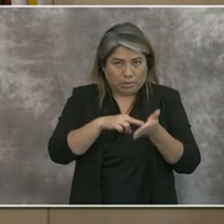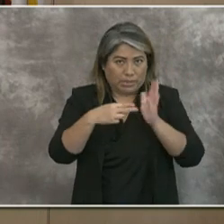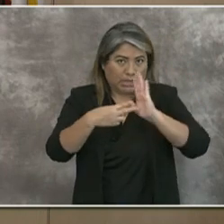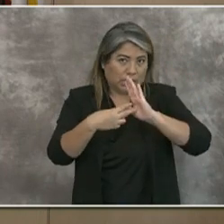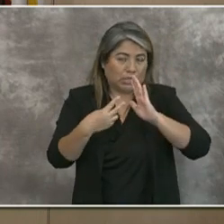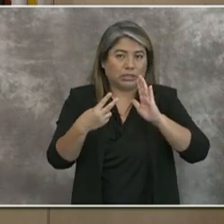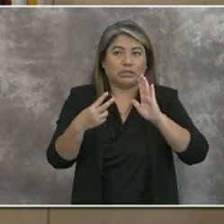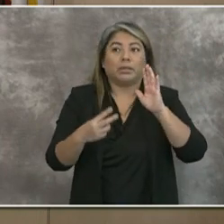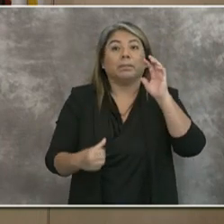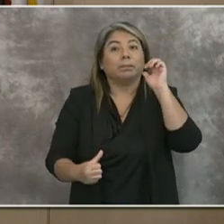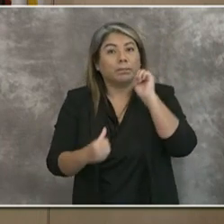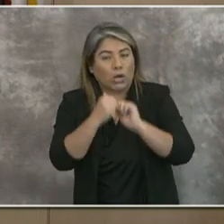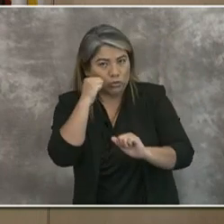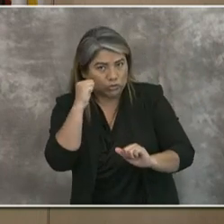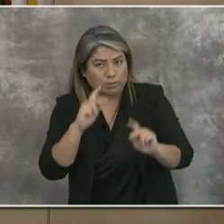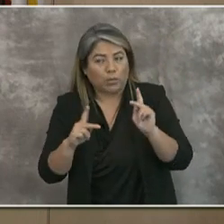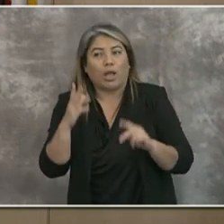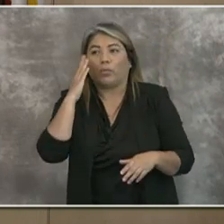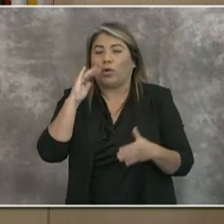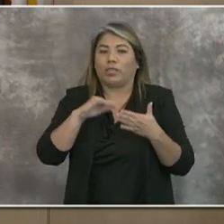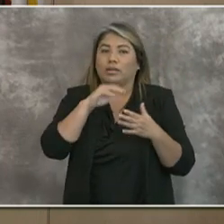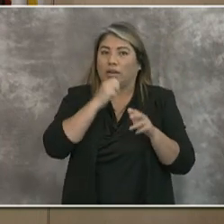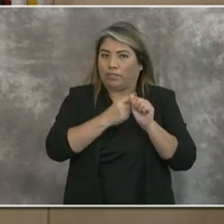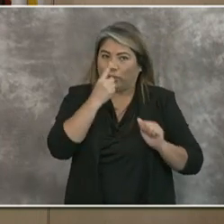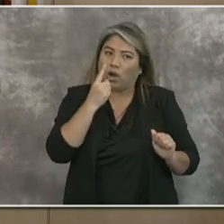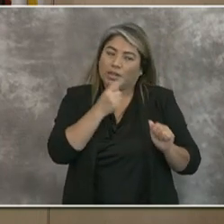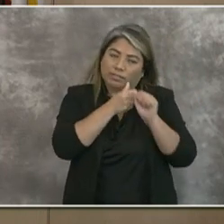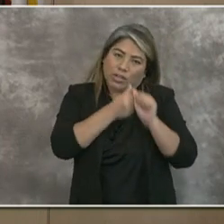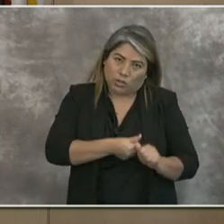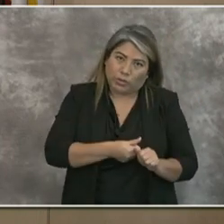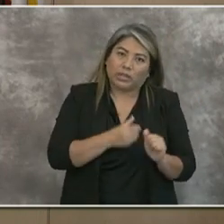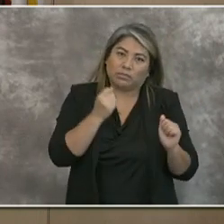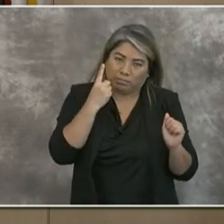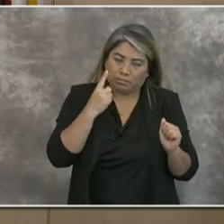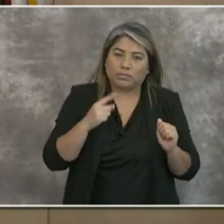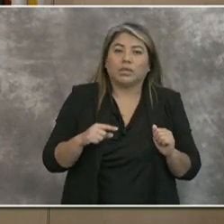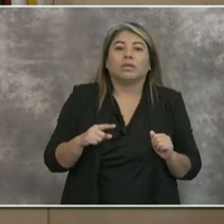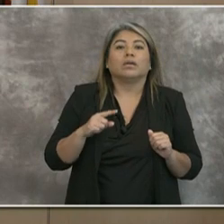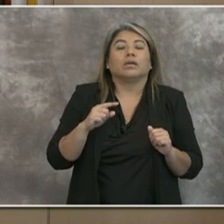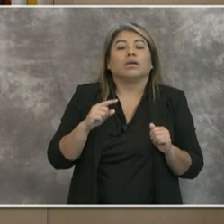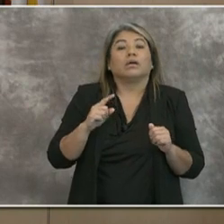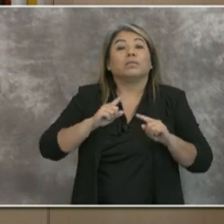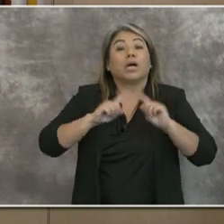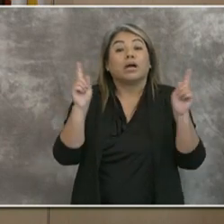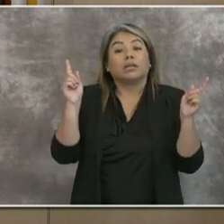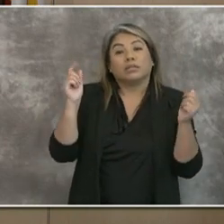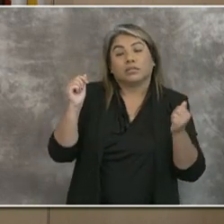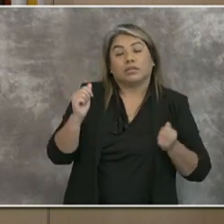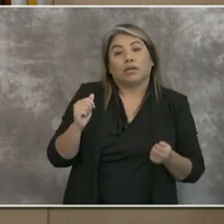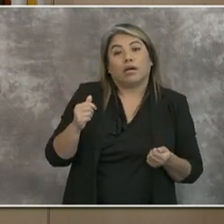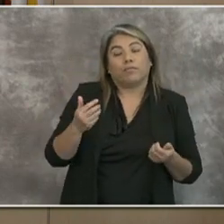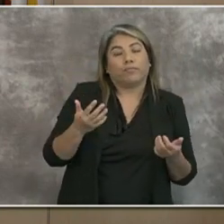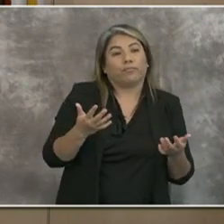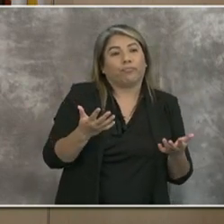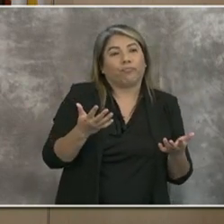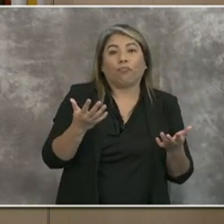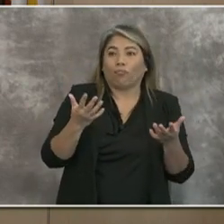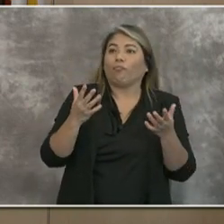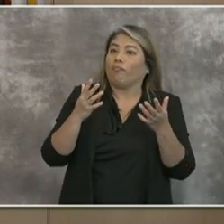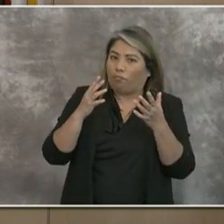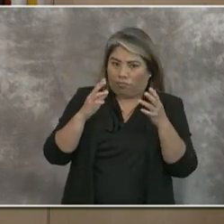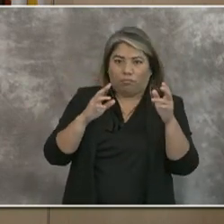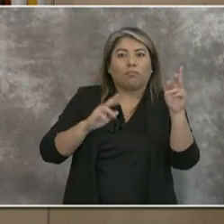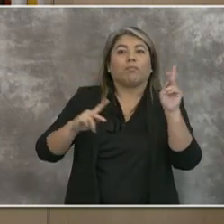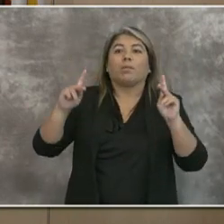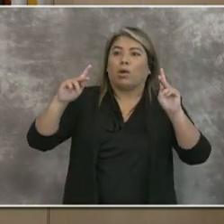public, most of the public, and we know not everyone is adhering to all of those, but a large